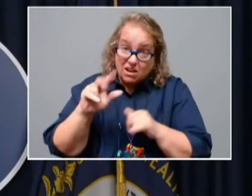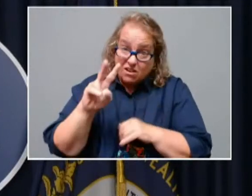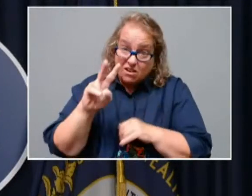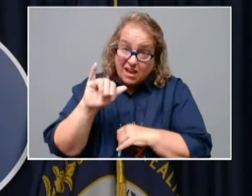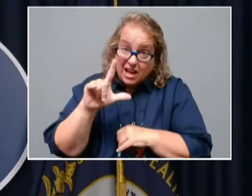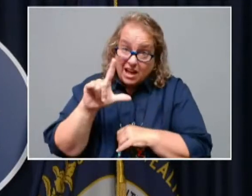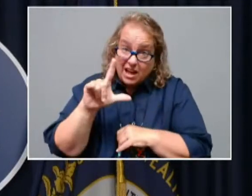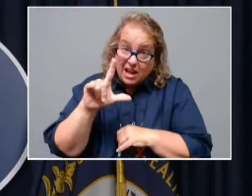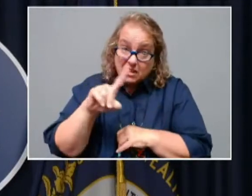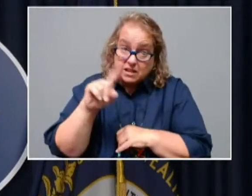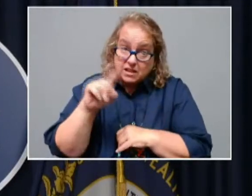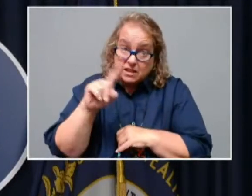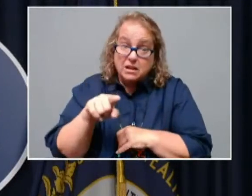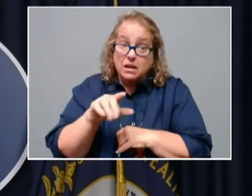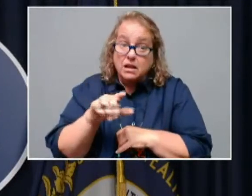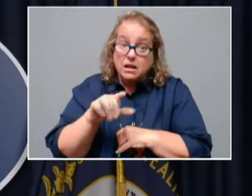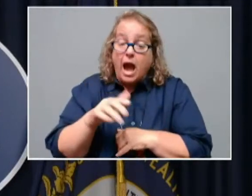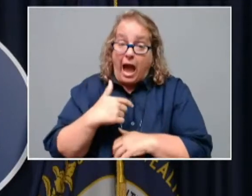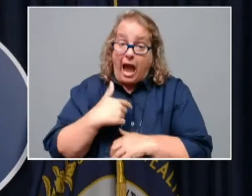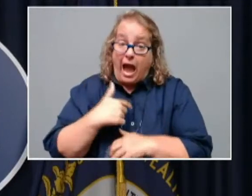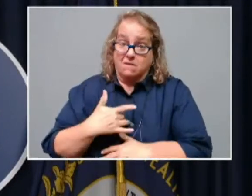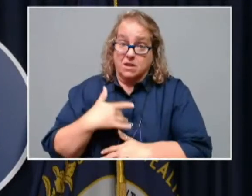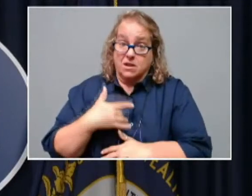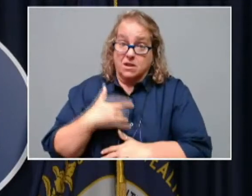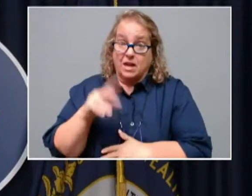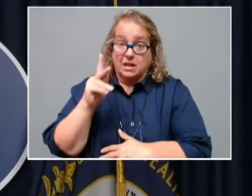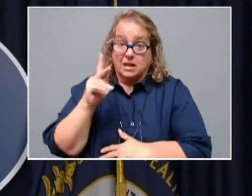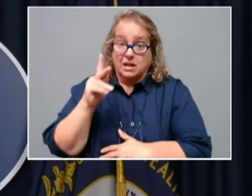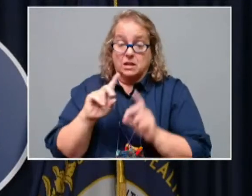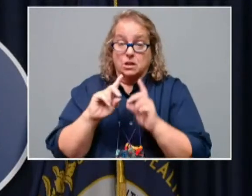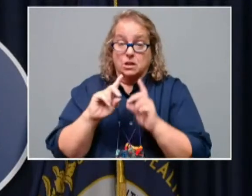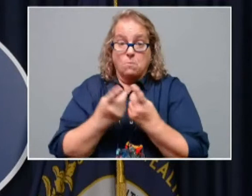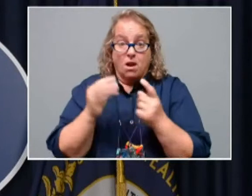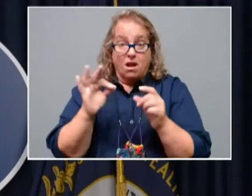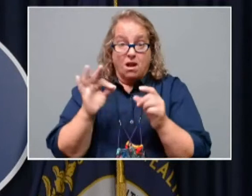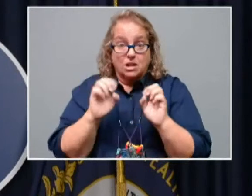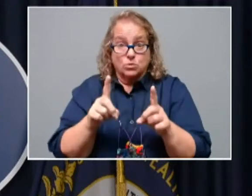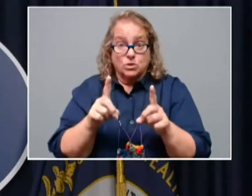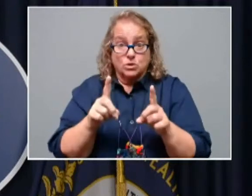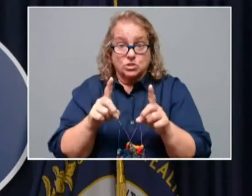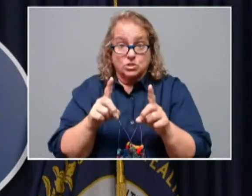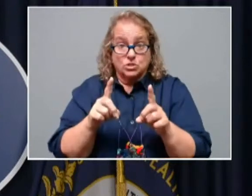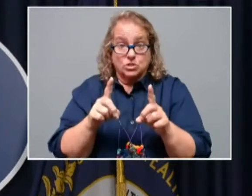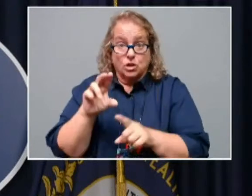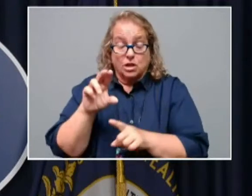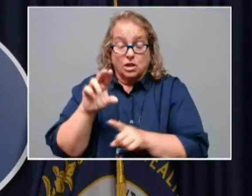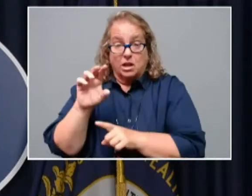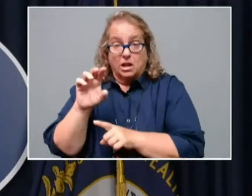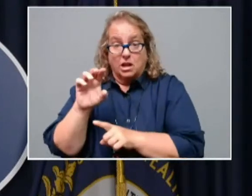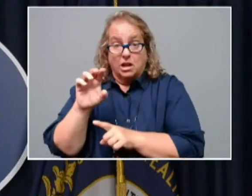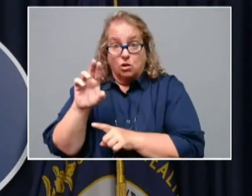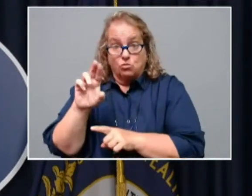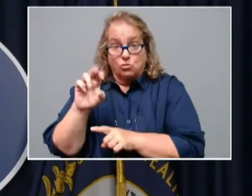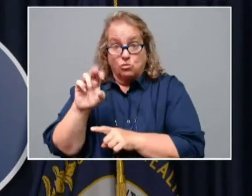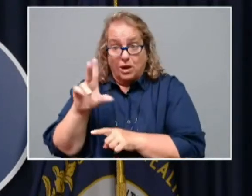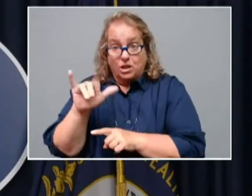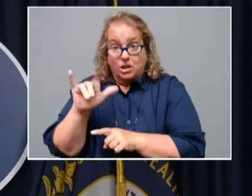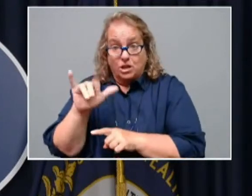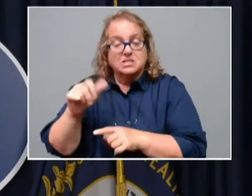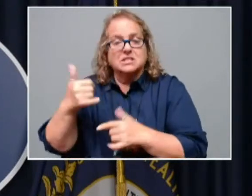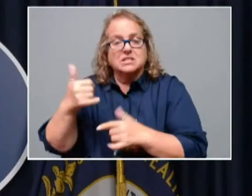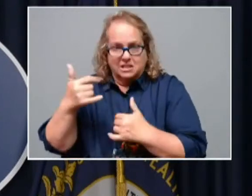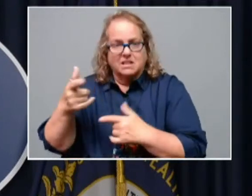still valid. Well, I believe the Kentucky Department of Education's EREG is still valid, and I think that the Supreme Court decision talked